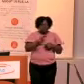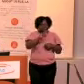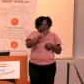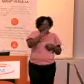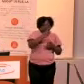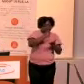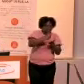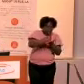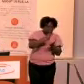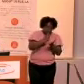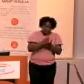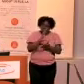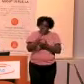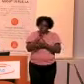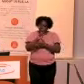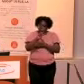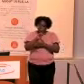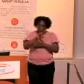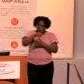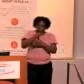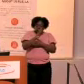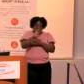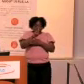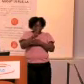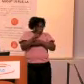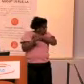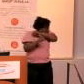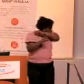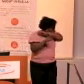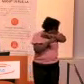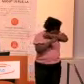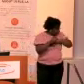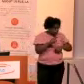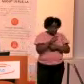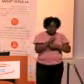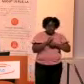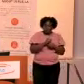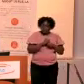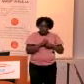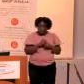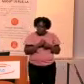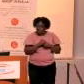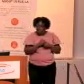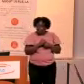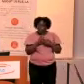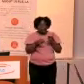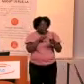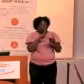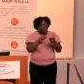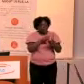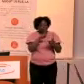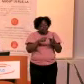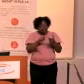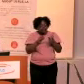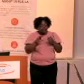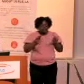to use cyclophosphamide, but to use it in combination with belimumab, and then do this